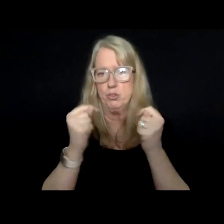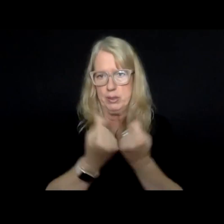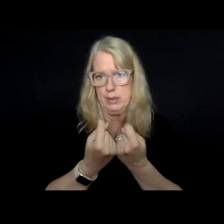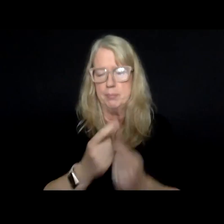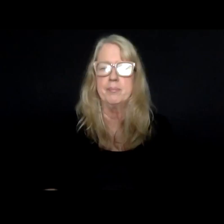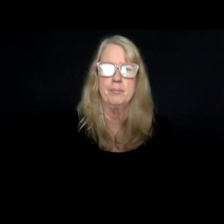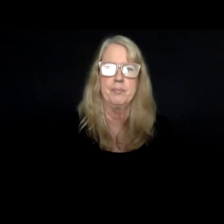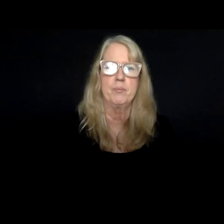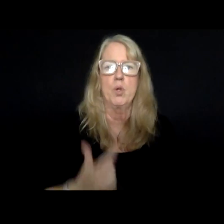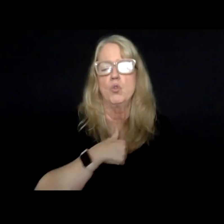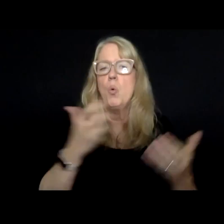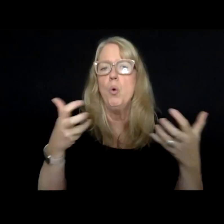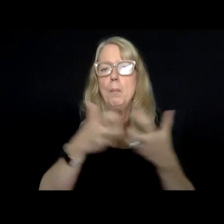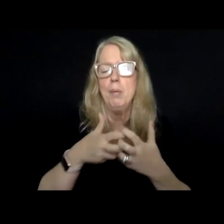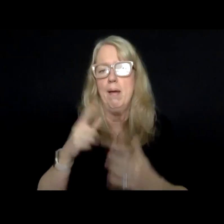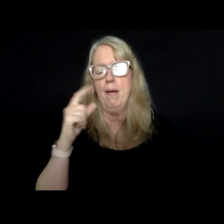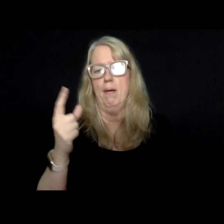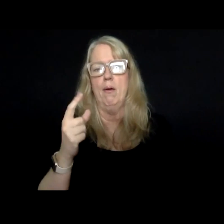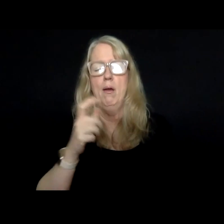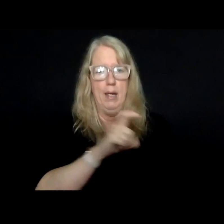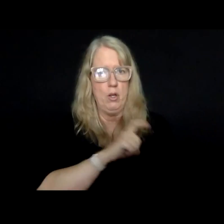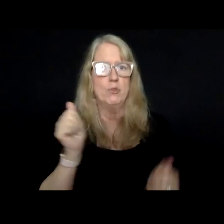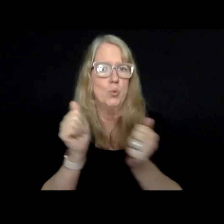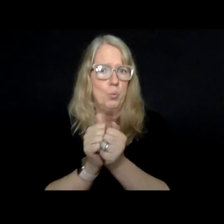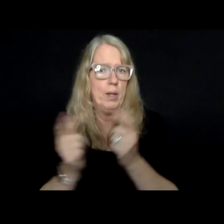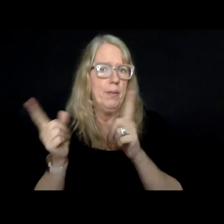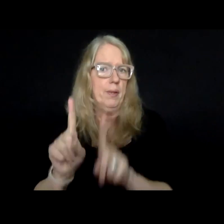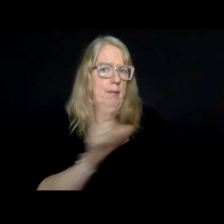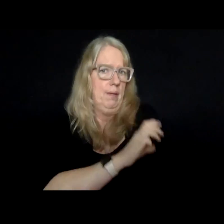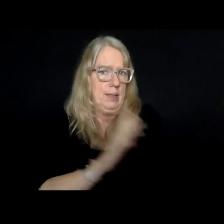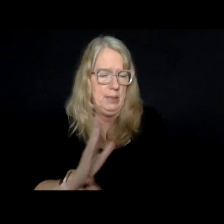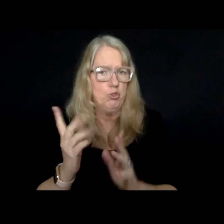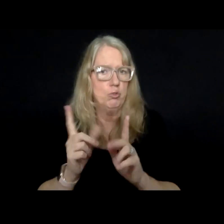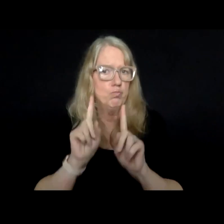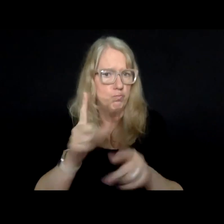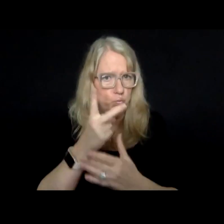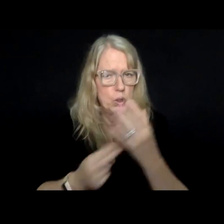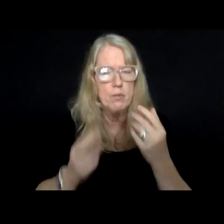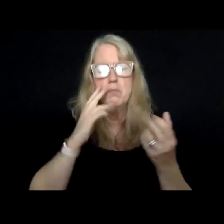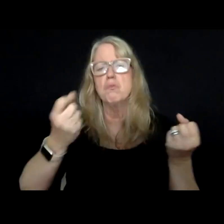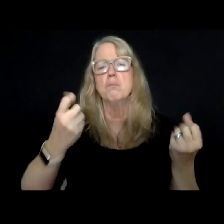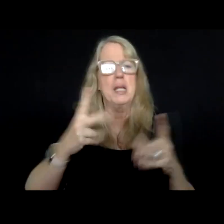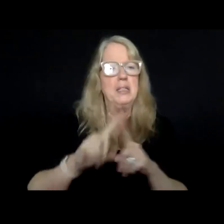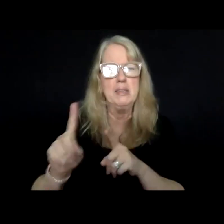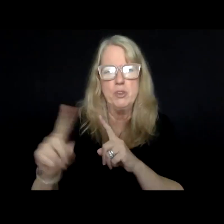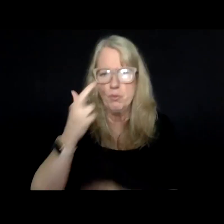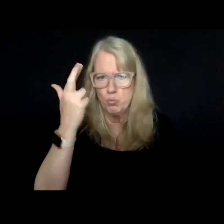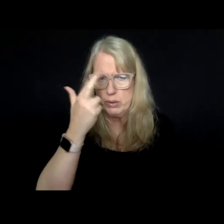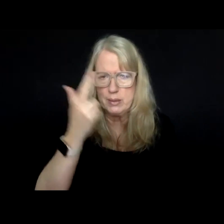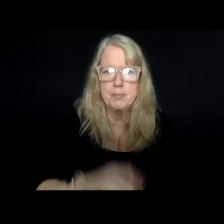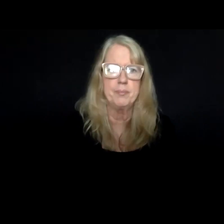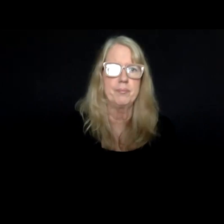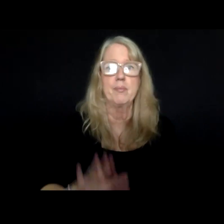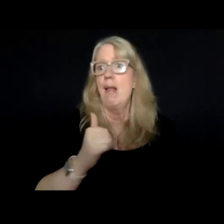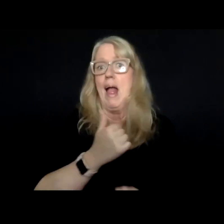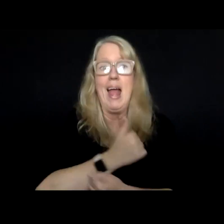we pair an officer with a clinician to go out on calls for many different reasons. I love